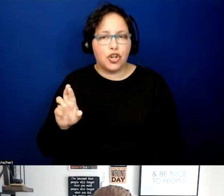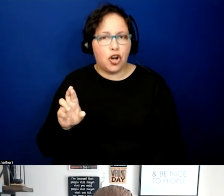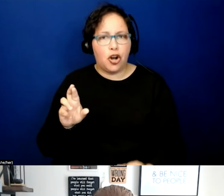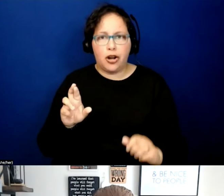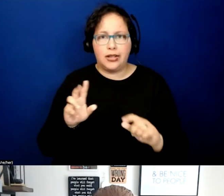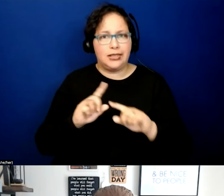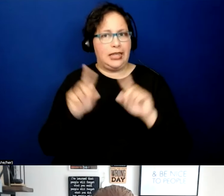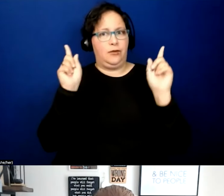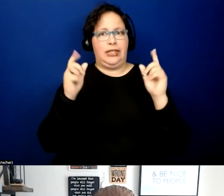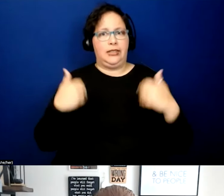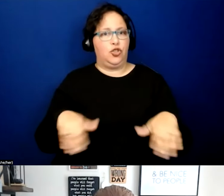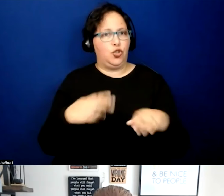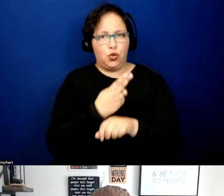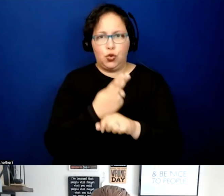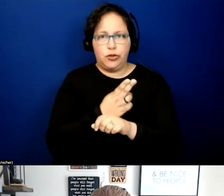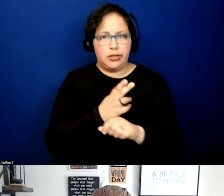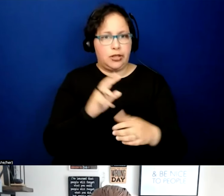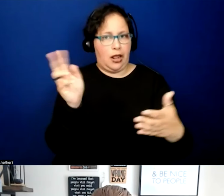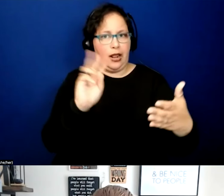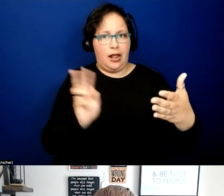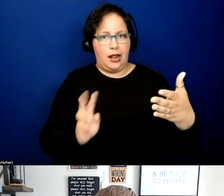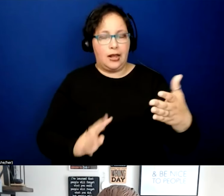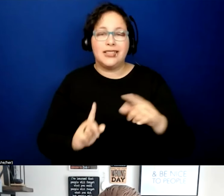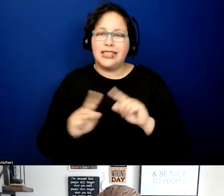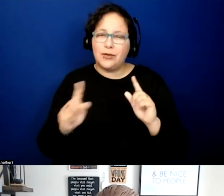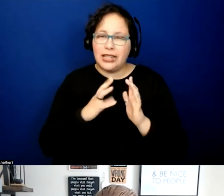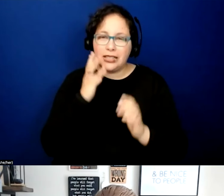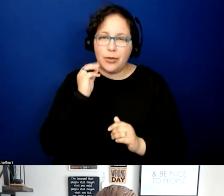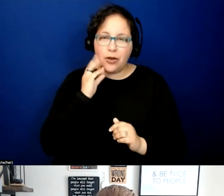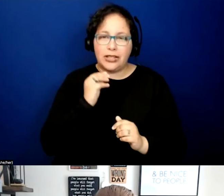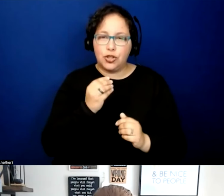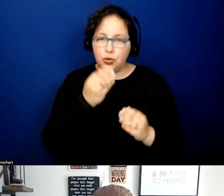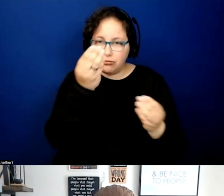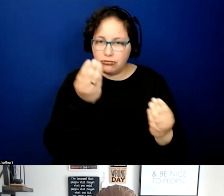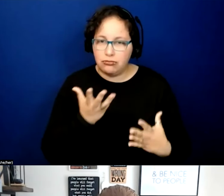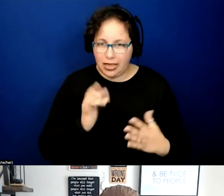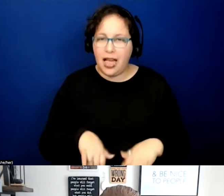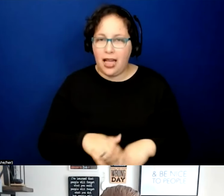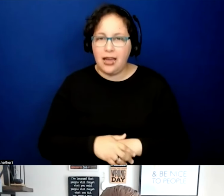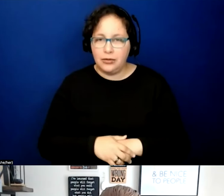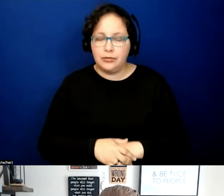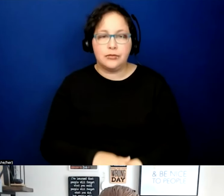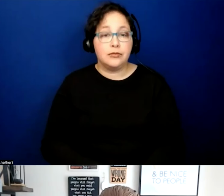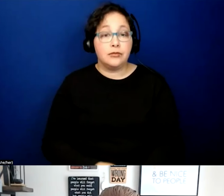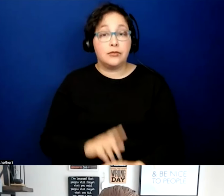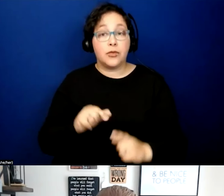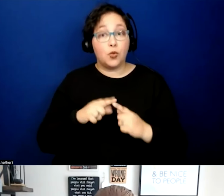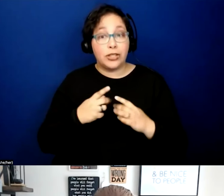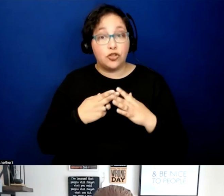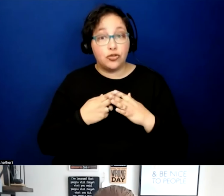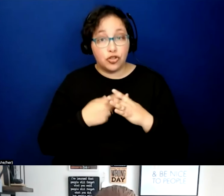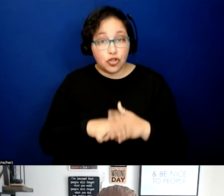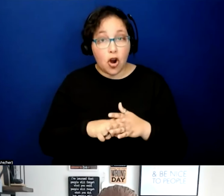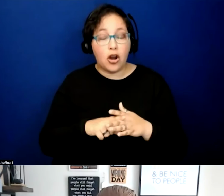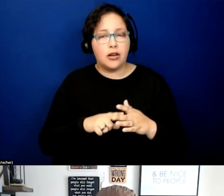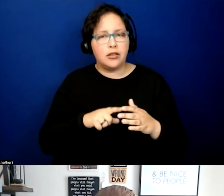different ways and give you different kind of experiences accessing information. And once you start like playing with